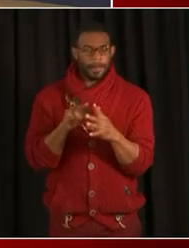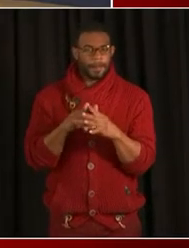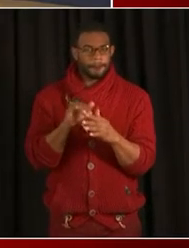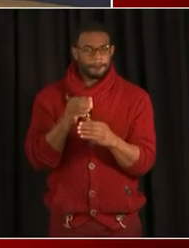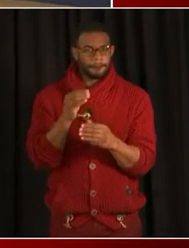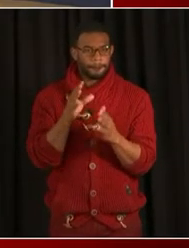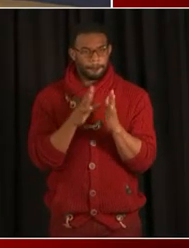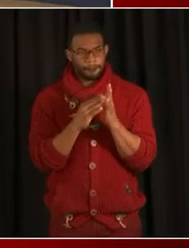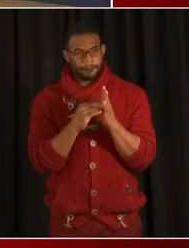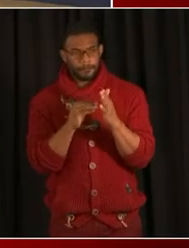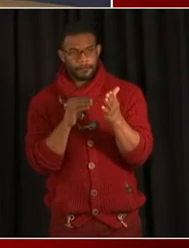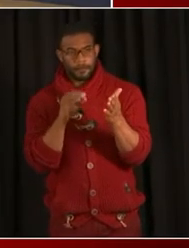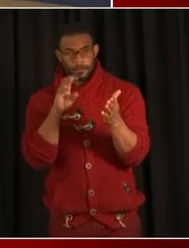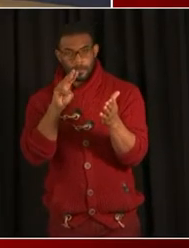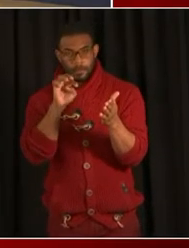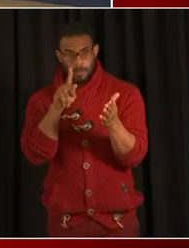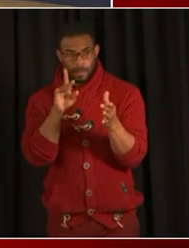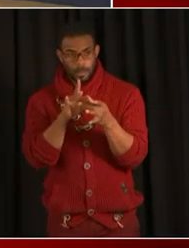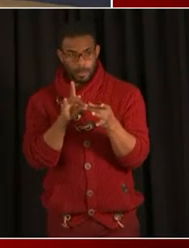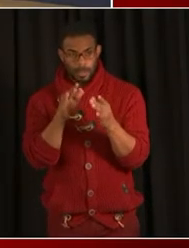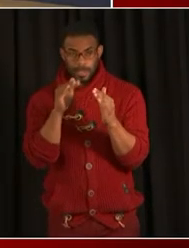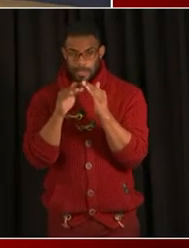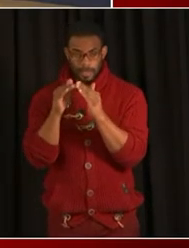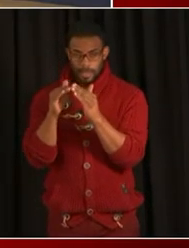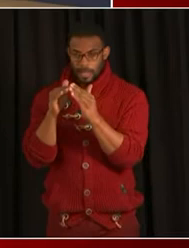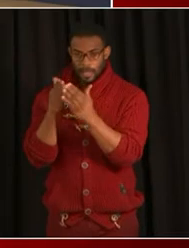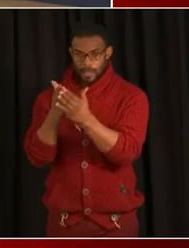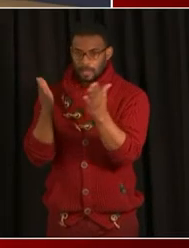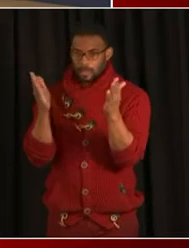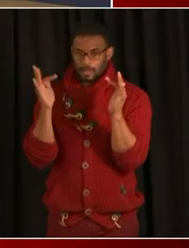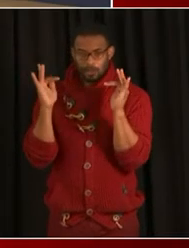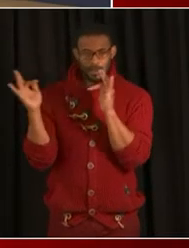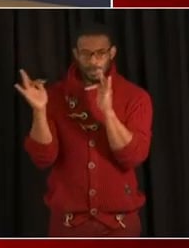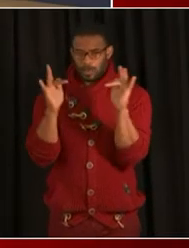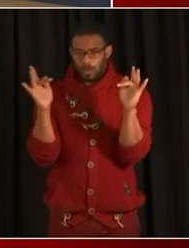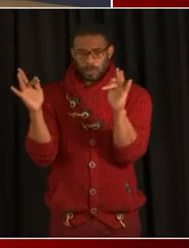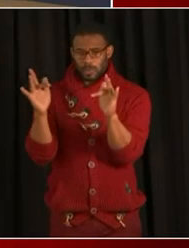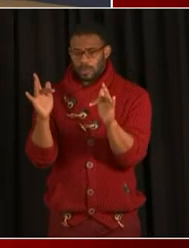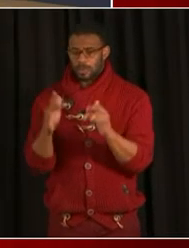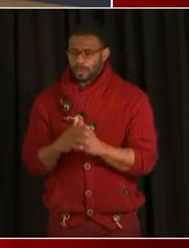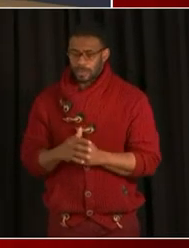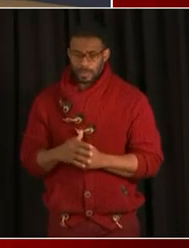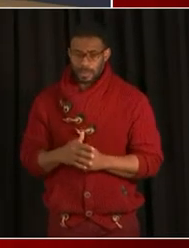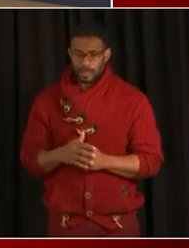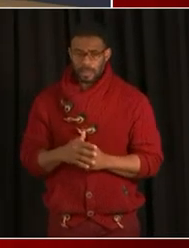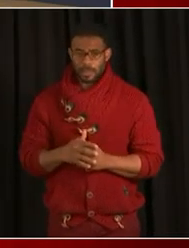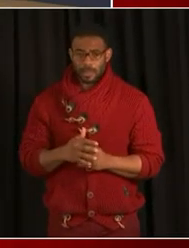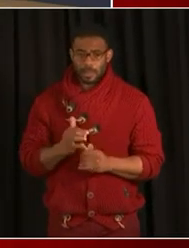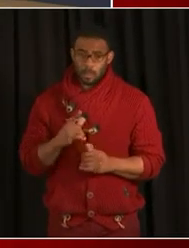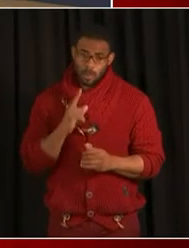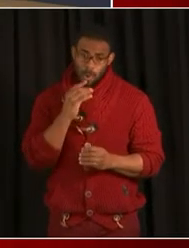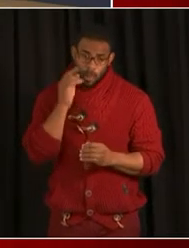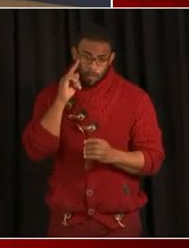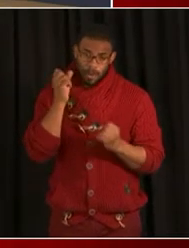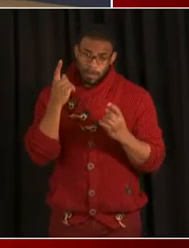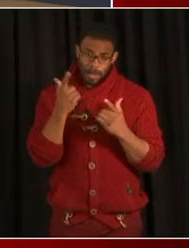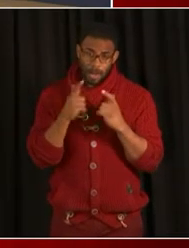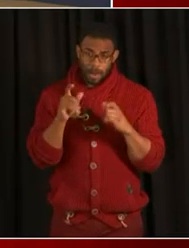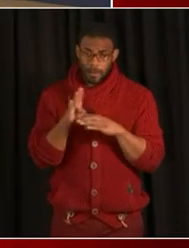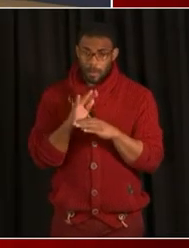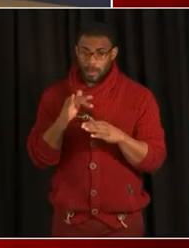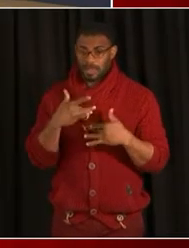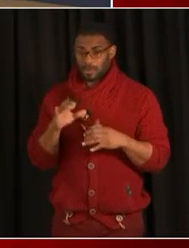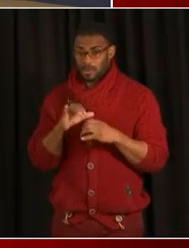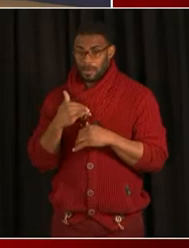by echoing Mark. The downtown bid is happy to be the home where Mark's business is located. We usually do